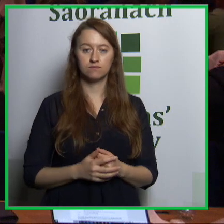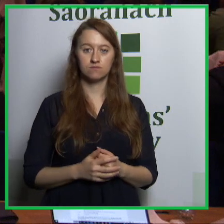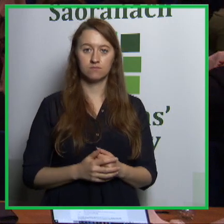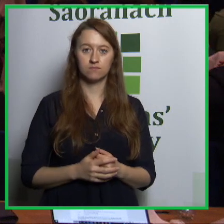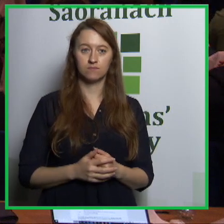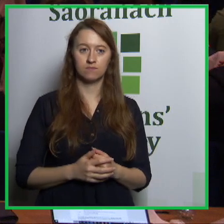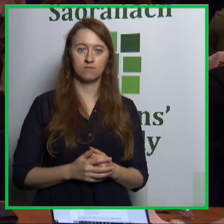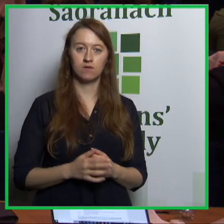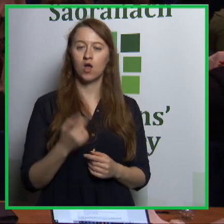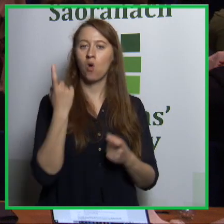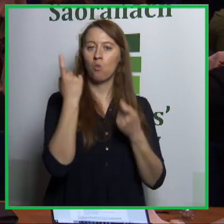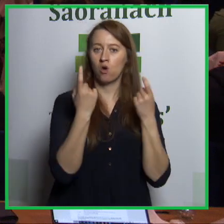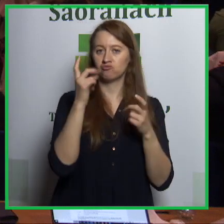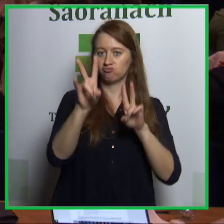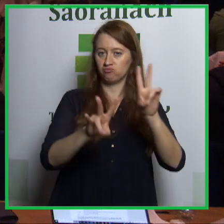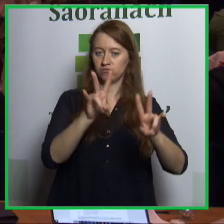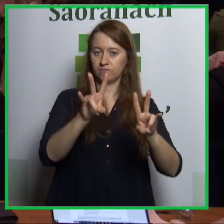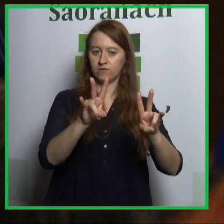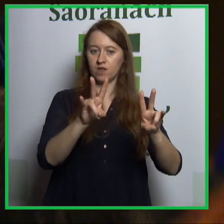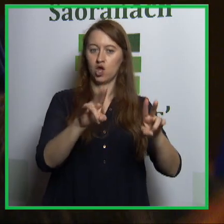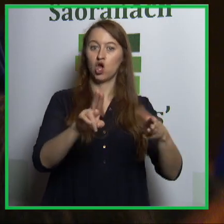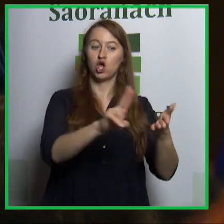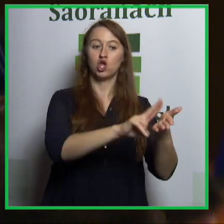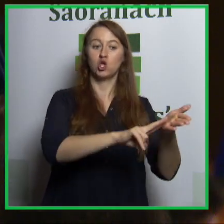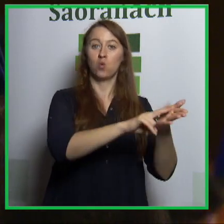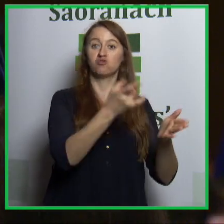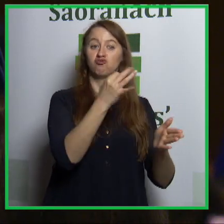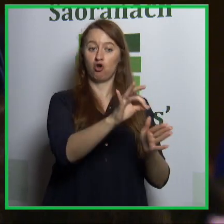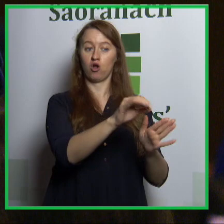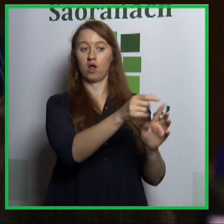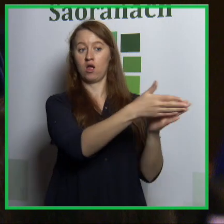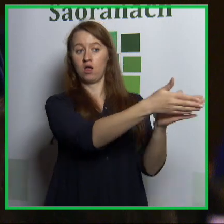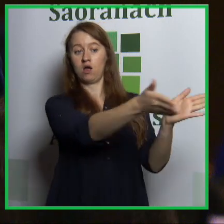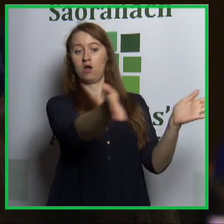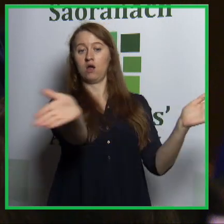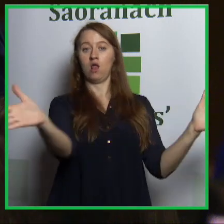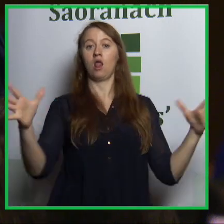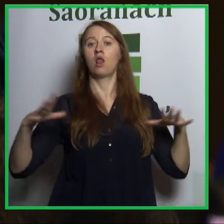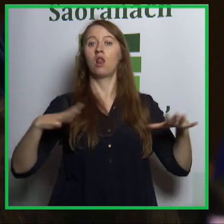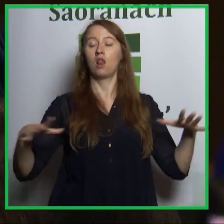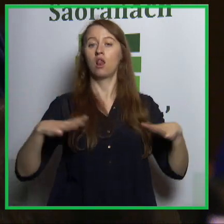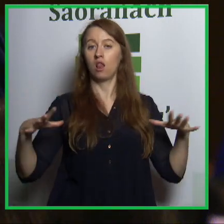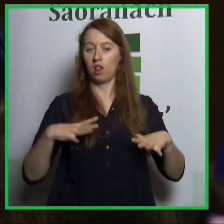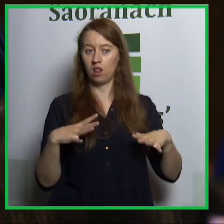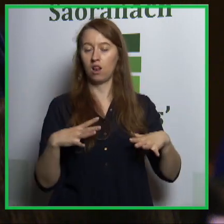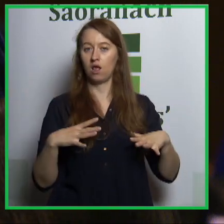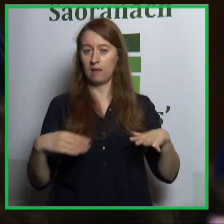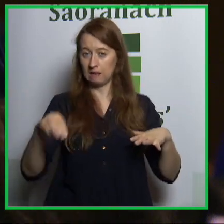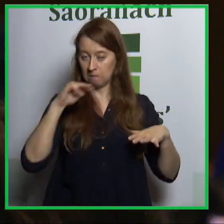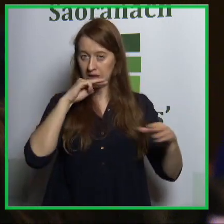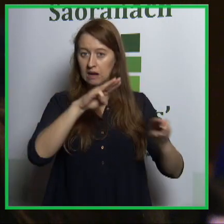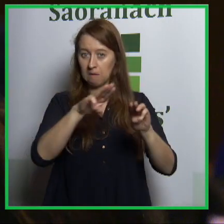Does widespread recreational use make people with trauma more likely to get involved and become